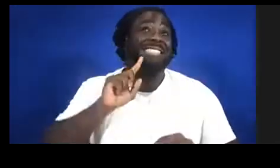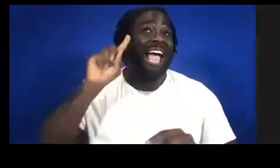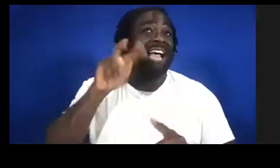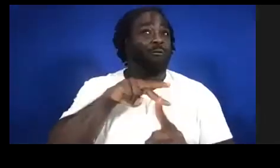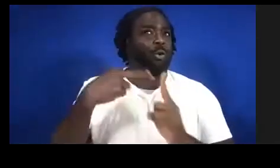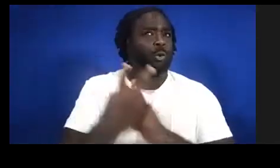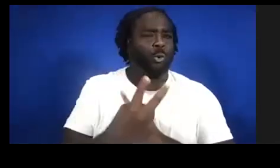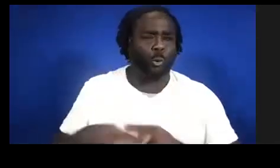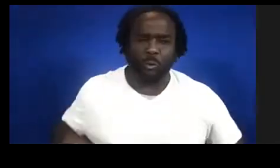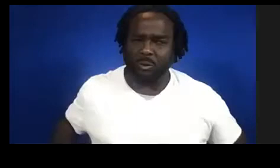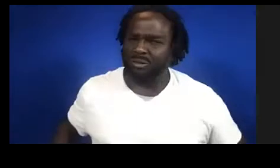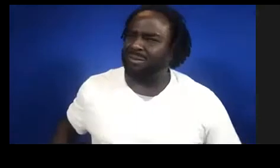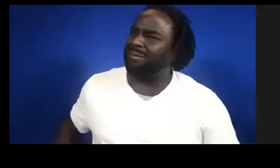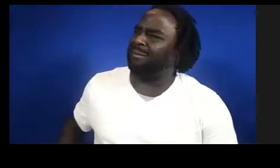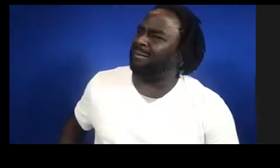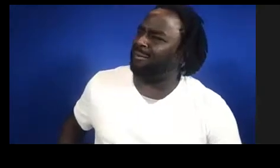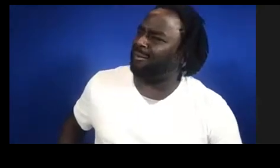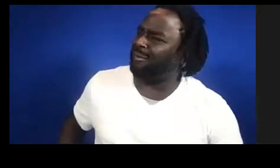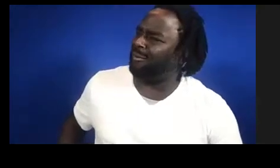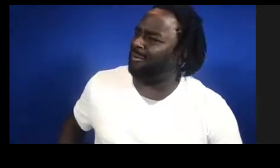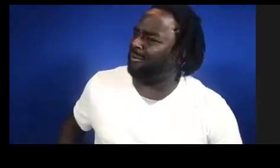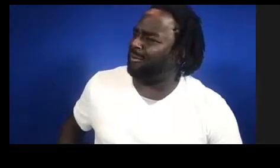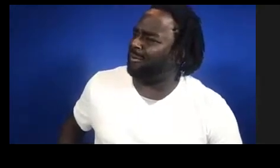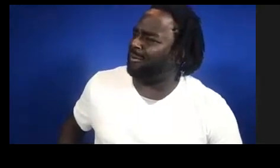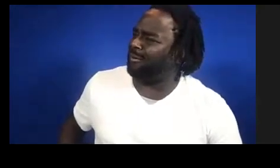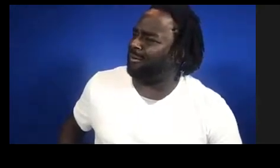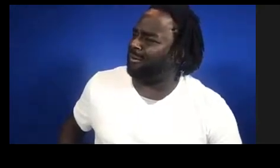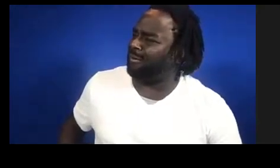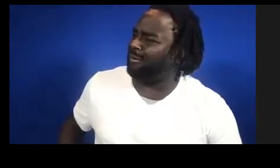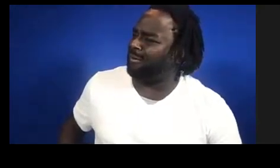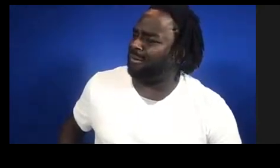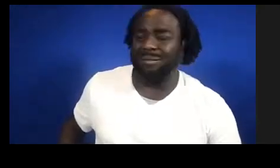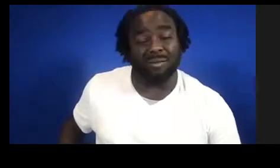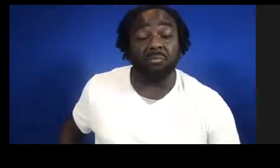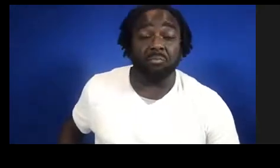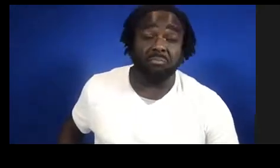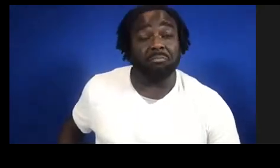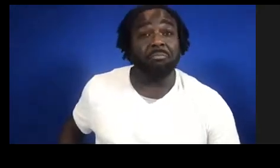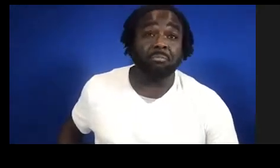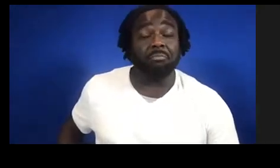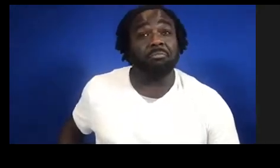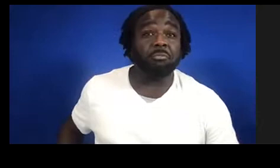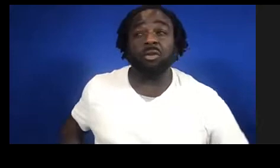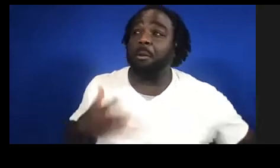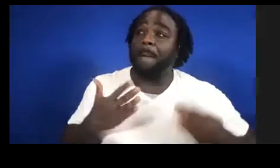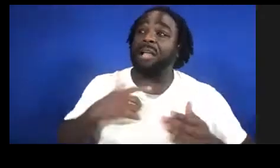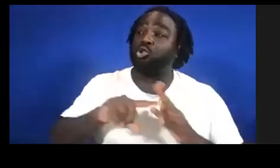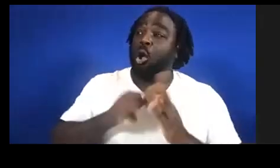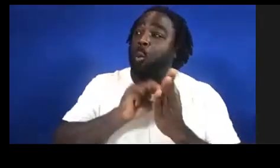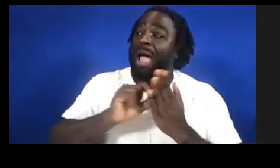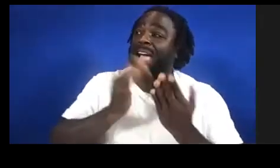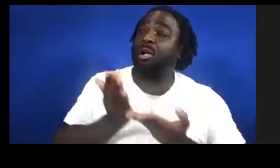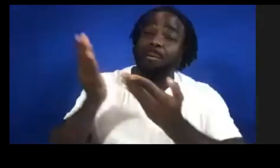You know, if it's a Get Out, but I wonder what that Get Out would look like for deaf people. Could be